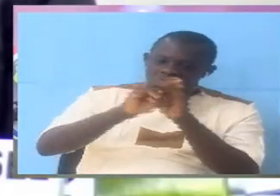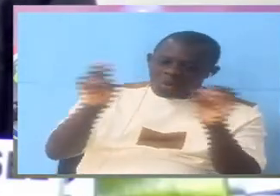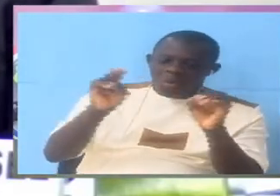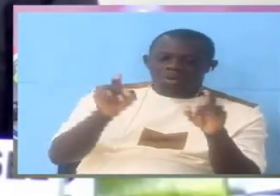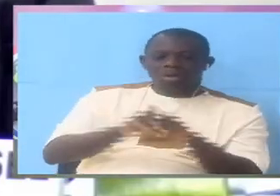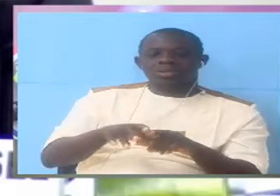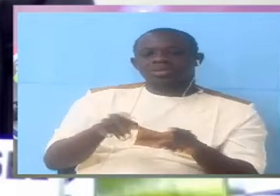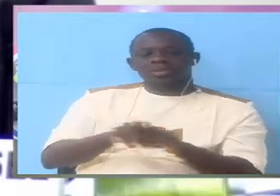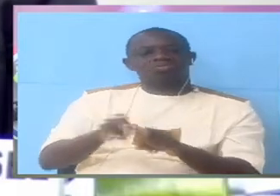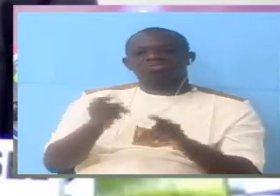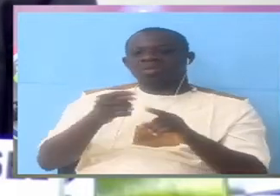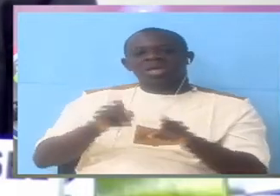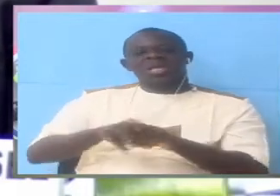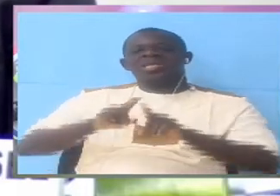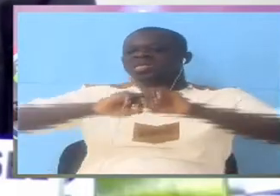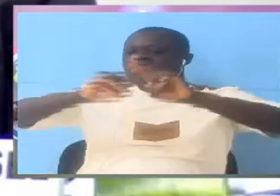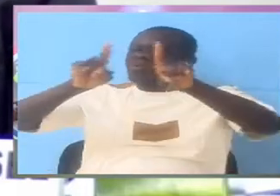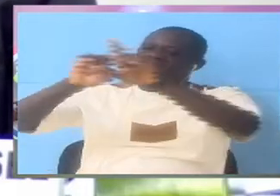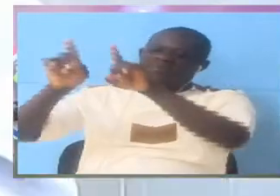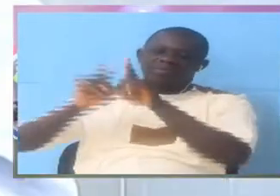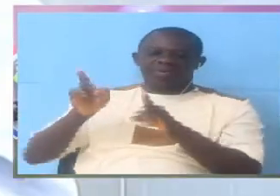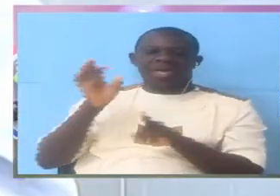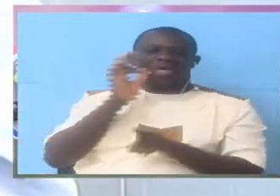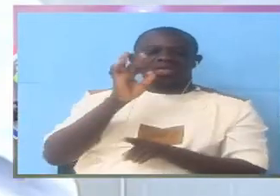three completely different answers.